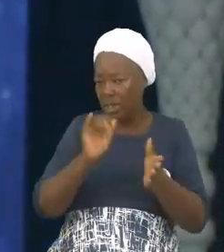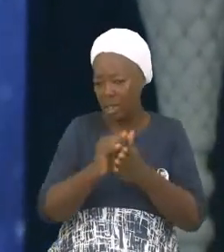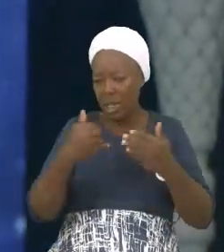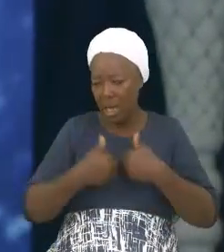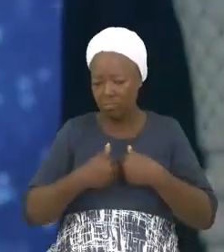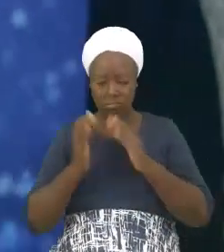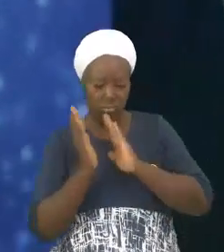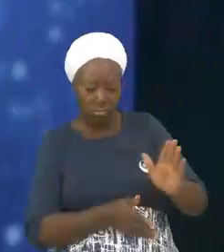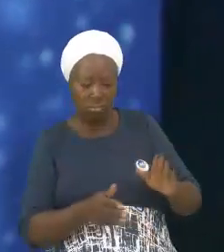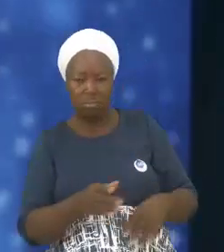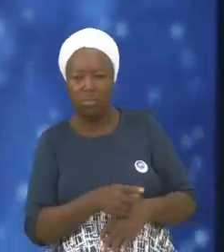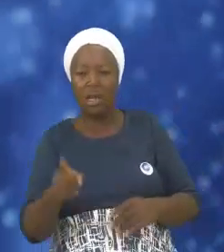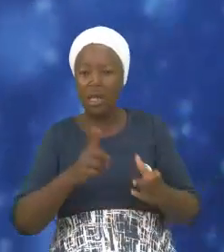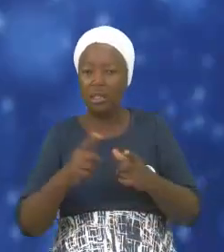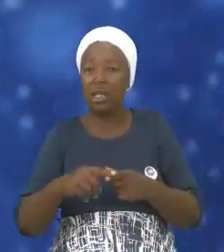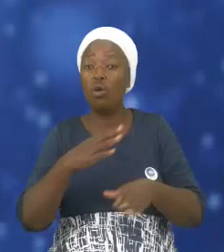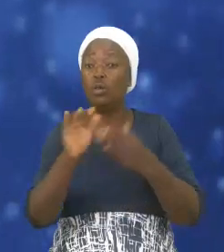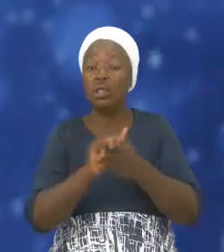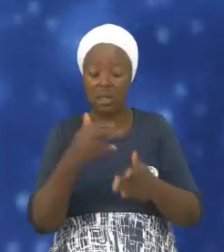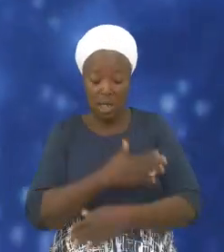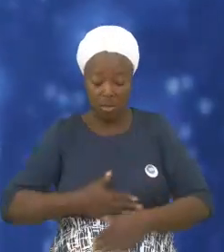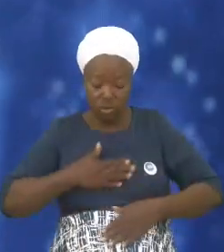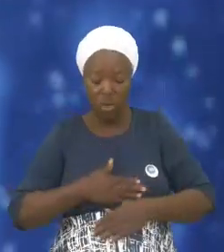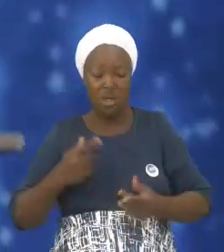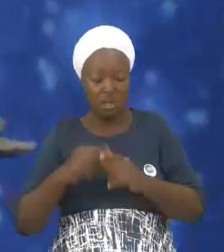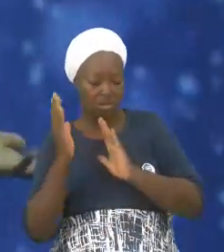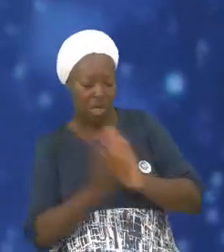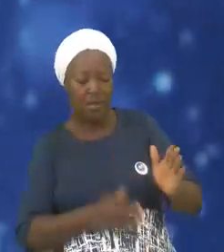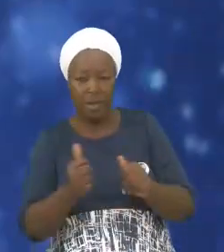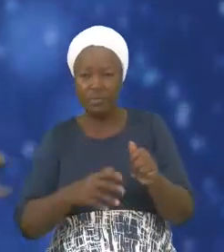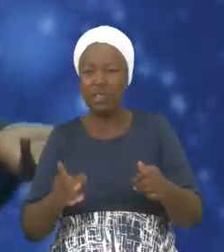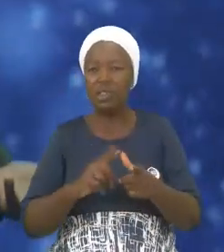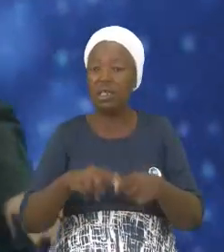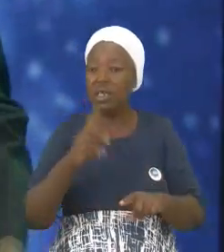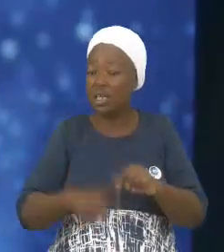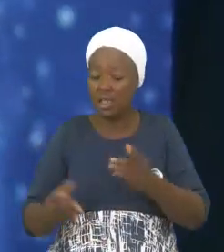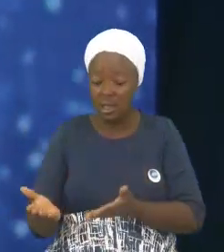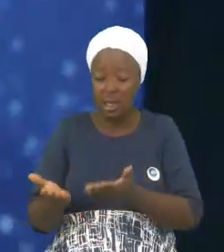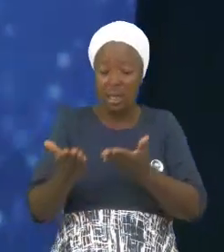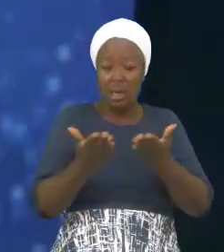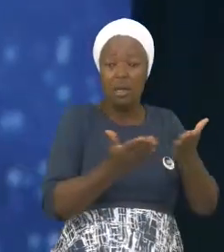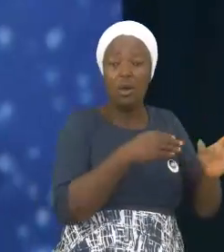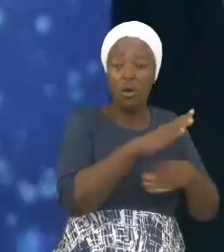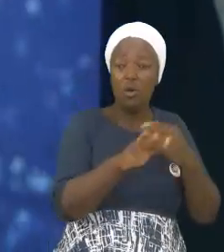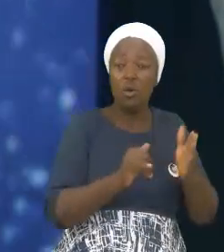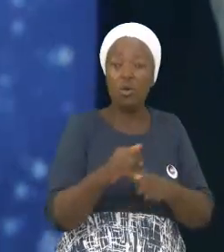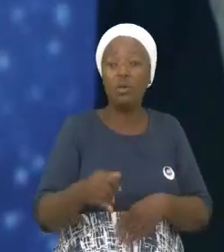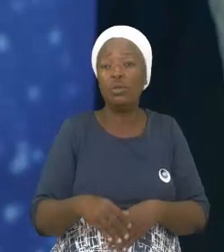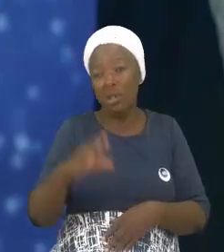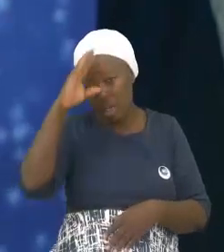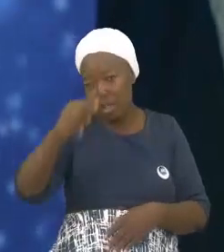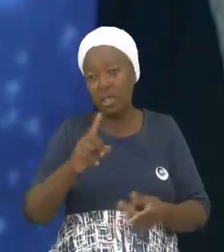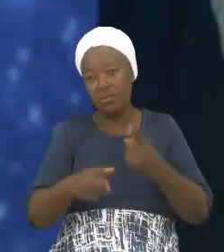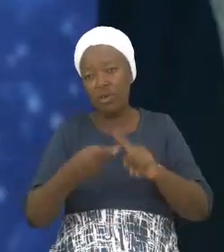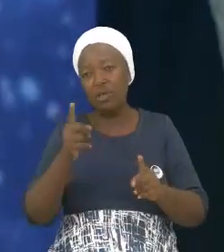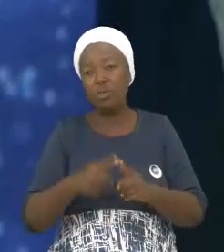a prodigal runaway son, he had to abandon that. He couldn't carry all his friends along. There is a price